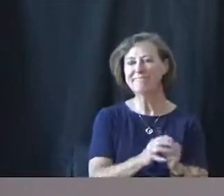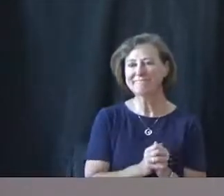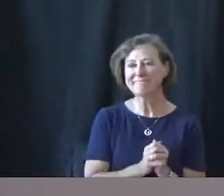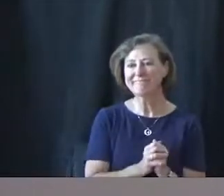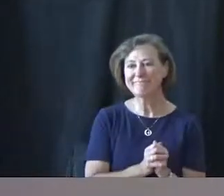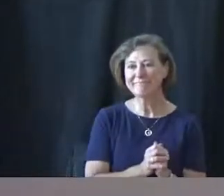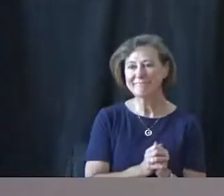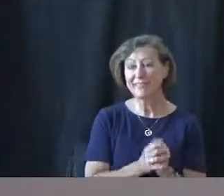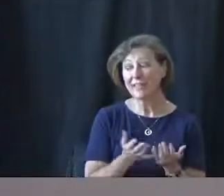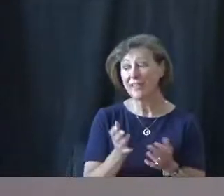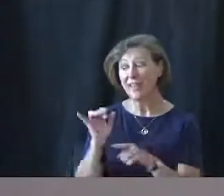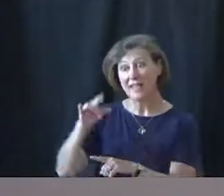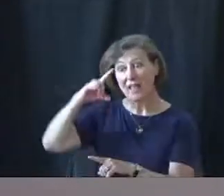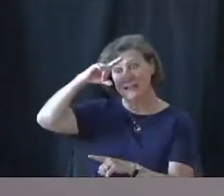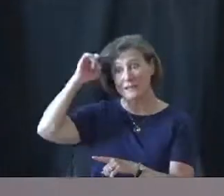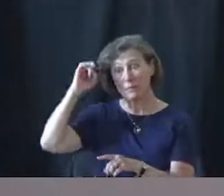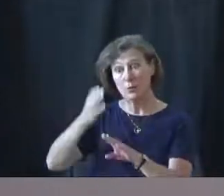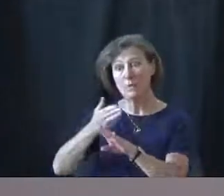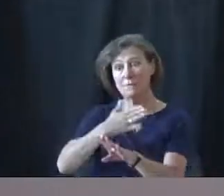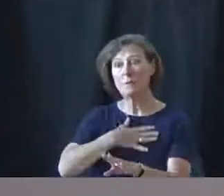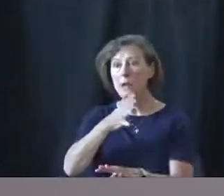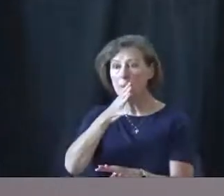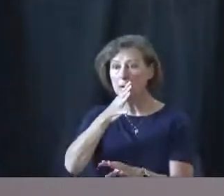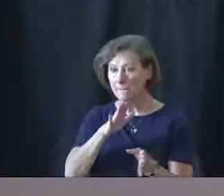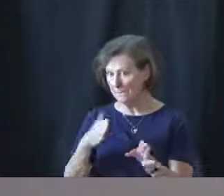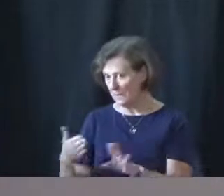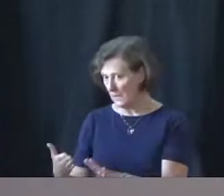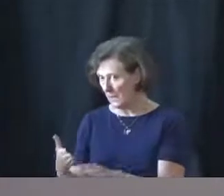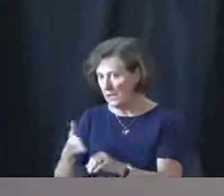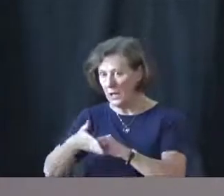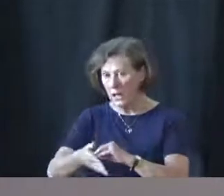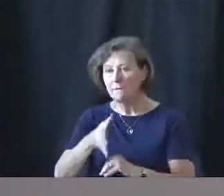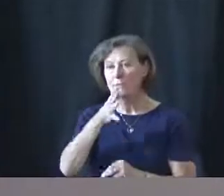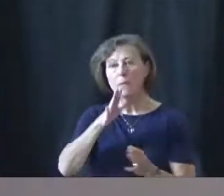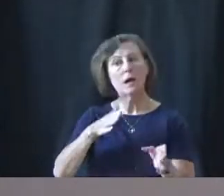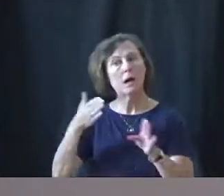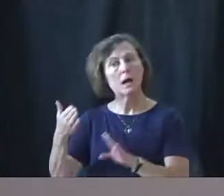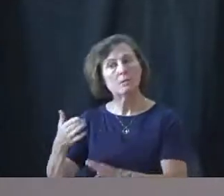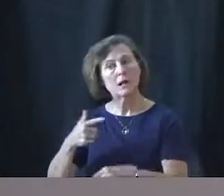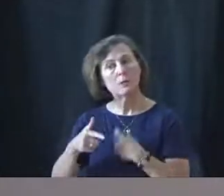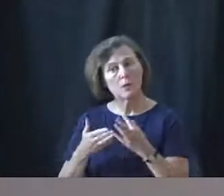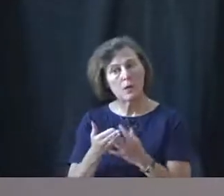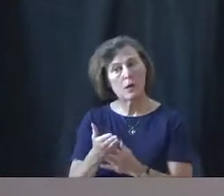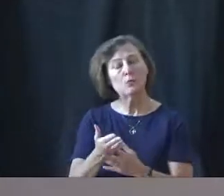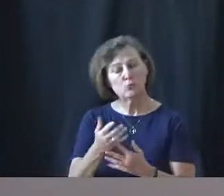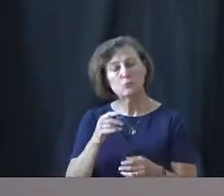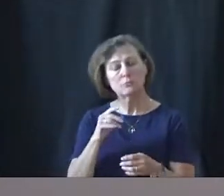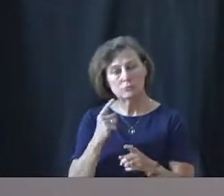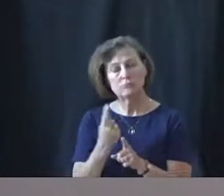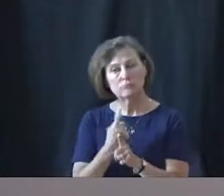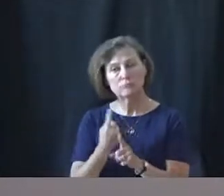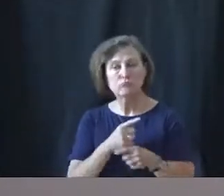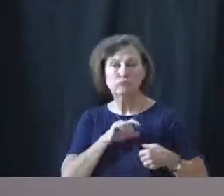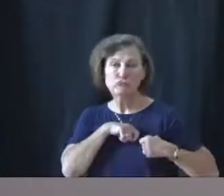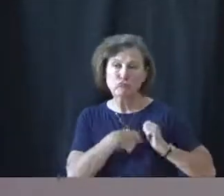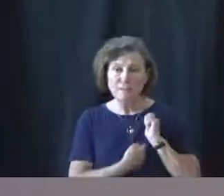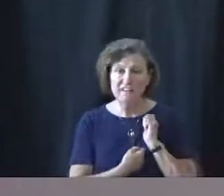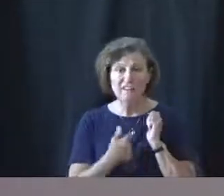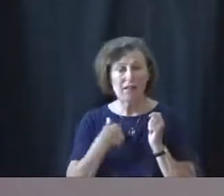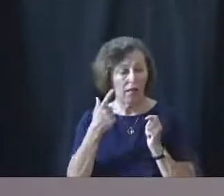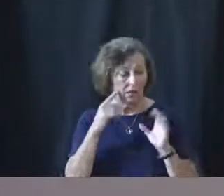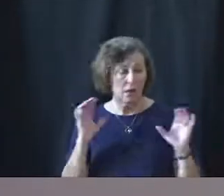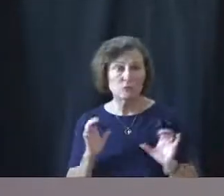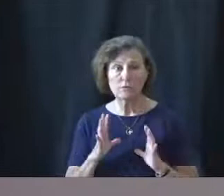As I say, that was the summer before my mom's death, and after her death, I went through the initial grieving process and thought I was doing a pretty good